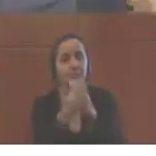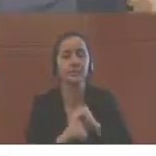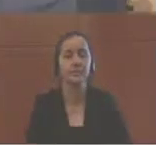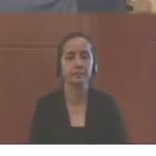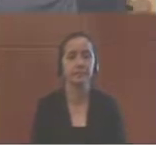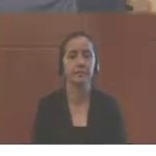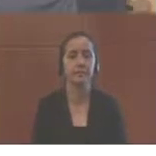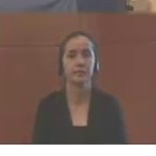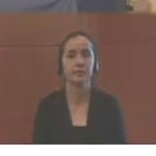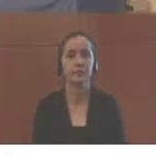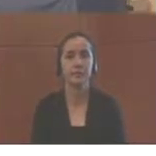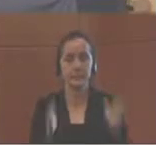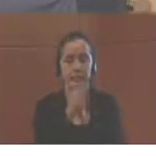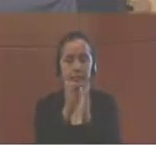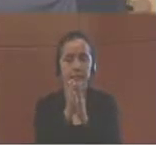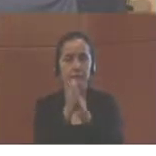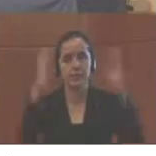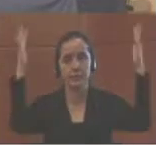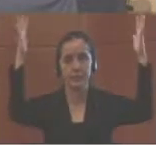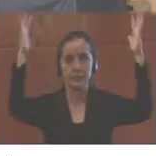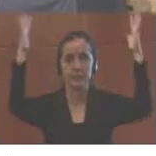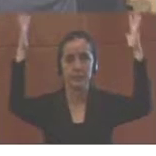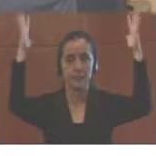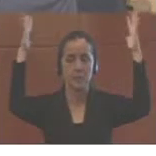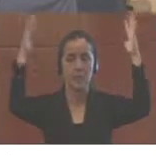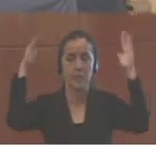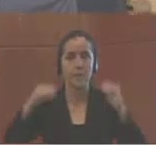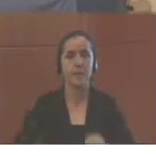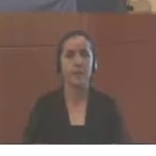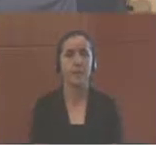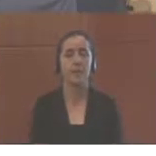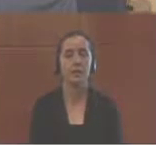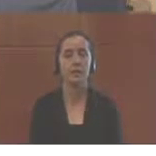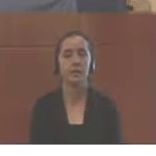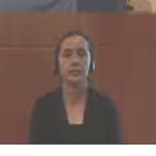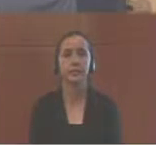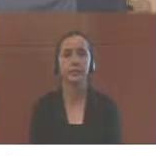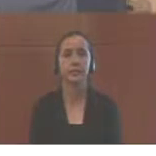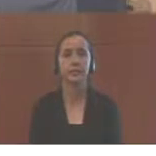other risks and matters affecting them. Thank you.